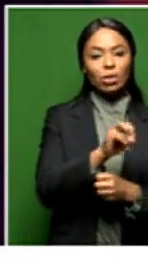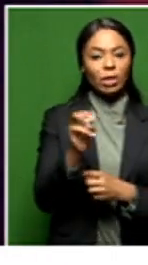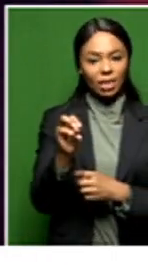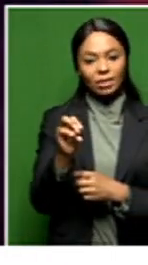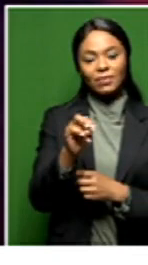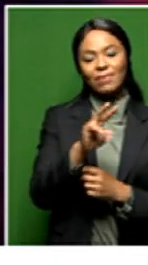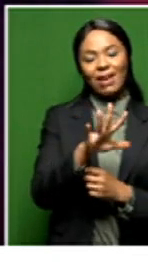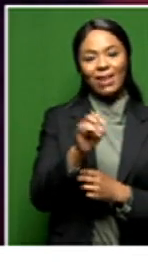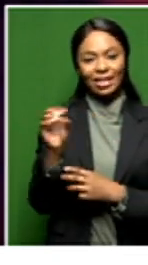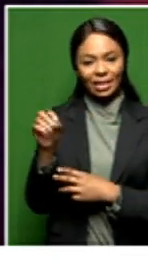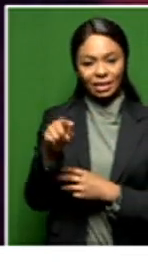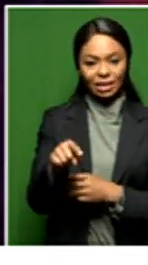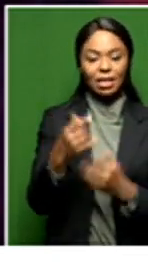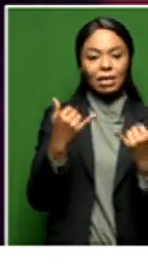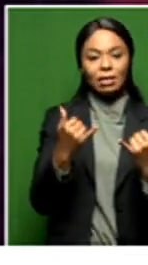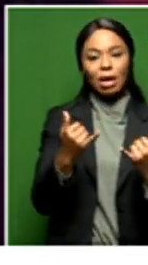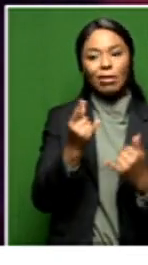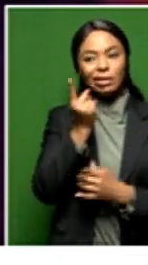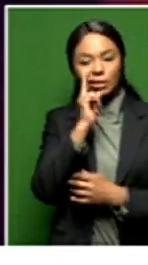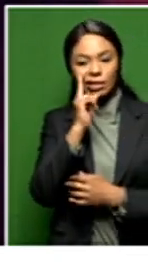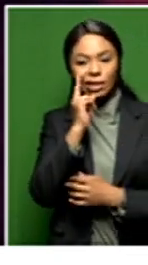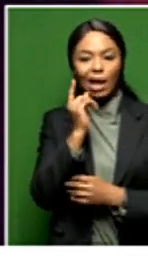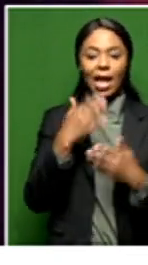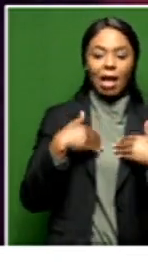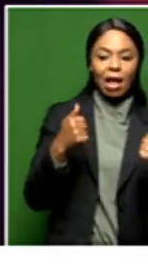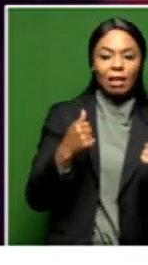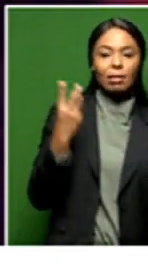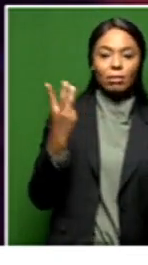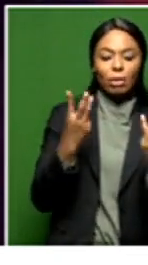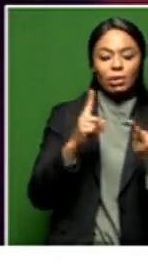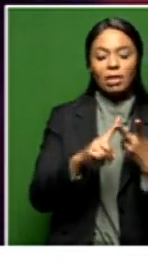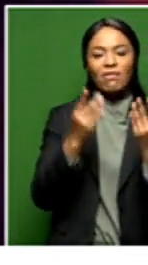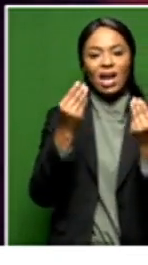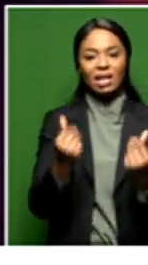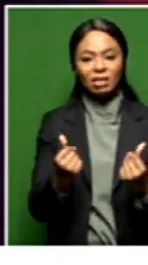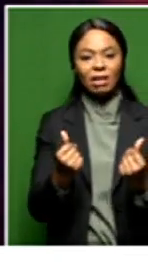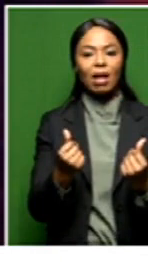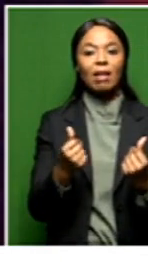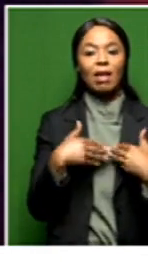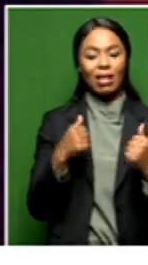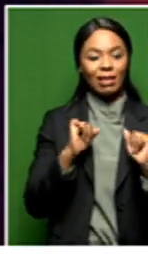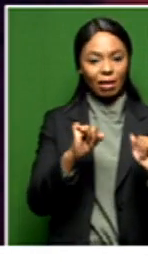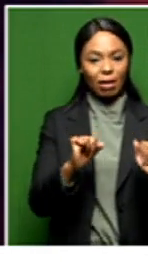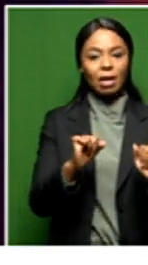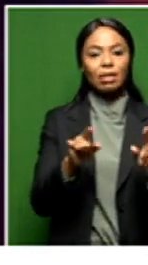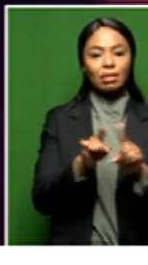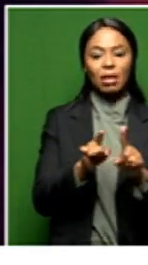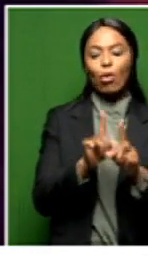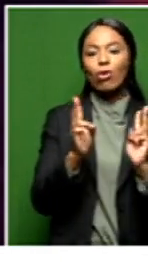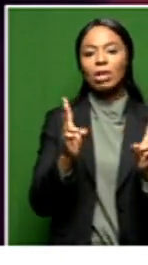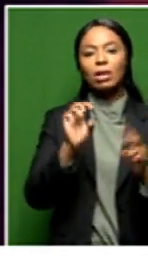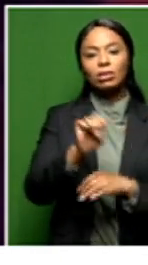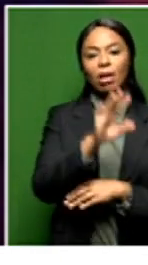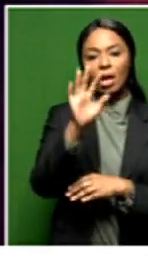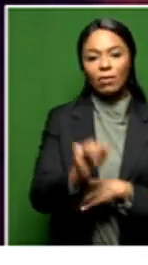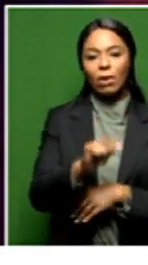households to test the financial wellness and the health of ordinary South Africans. Why? Because we understand how you use 10 Rand versus